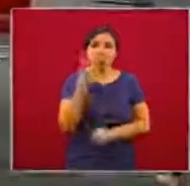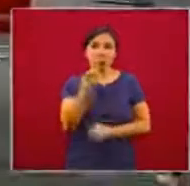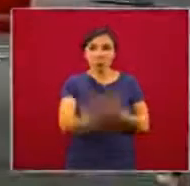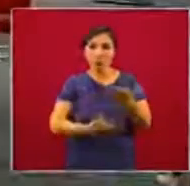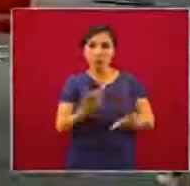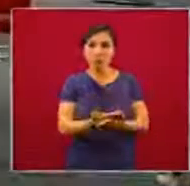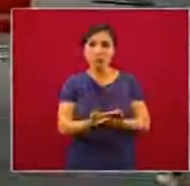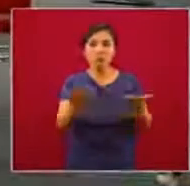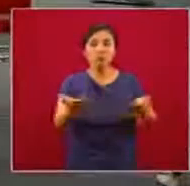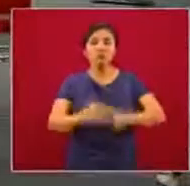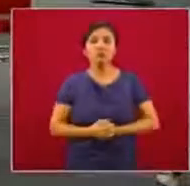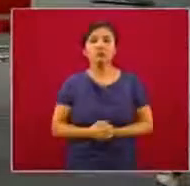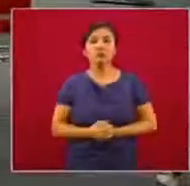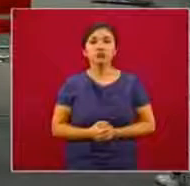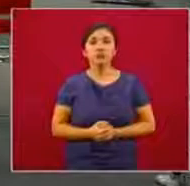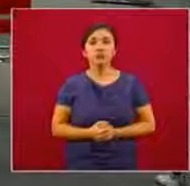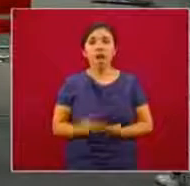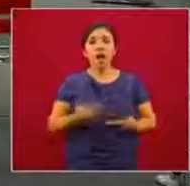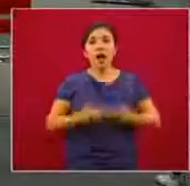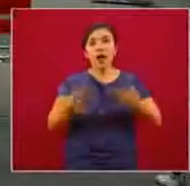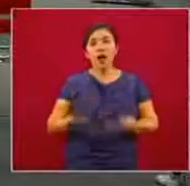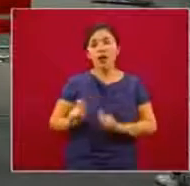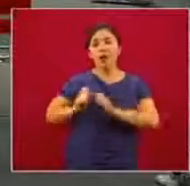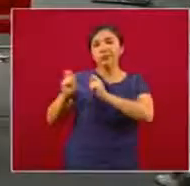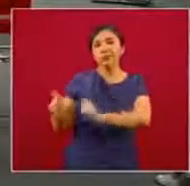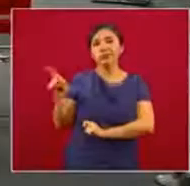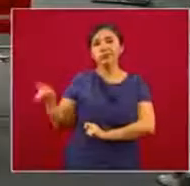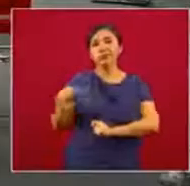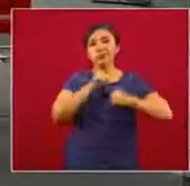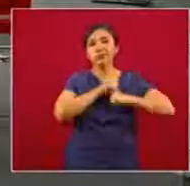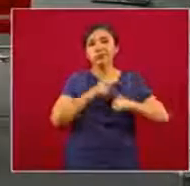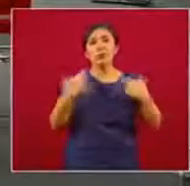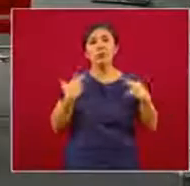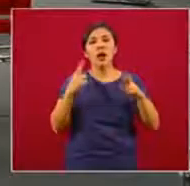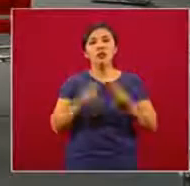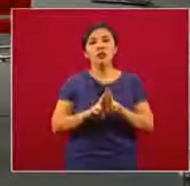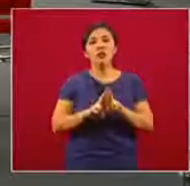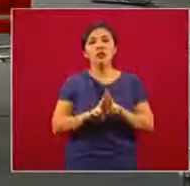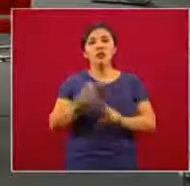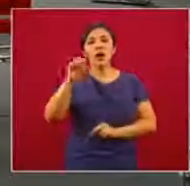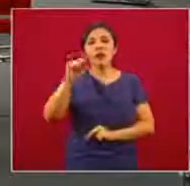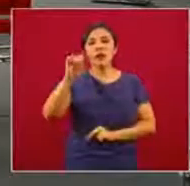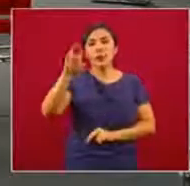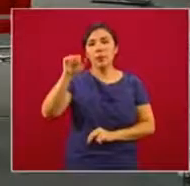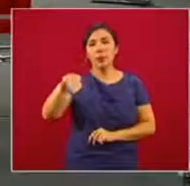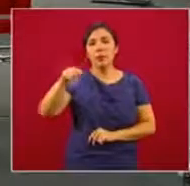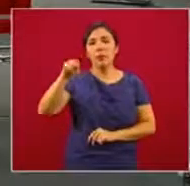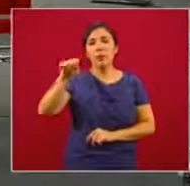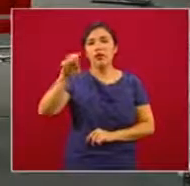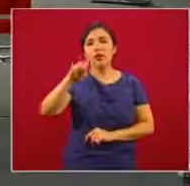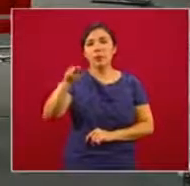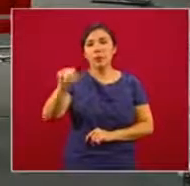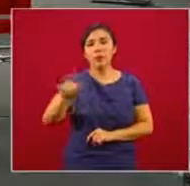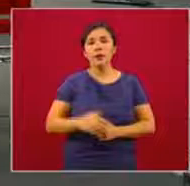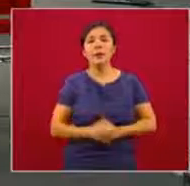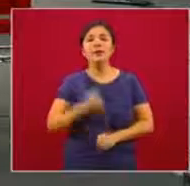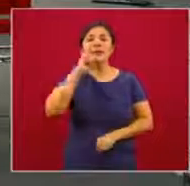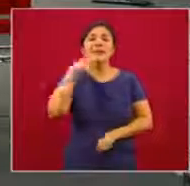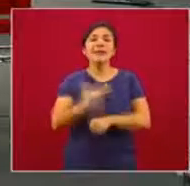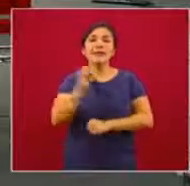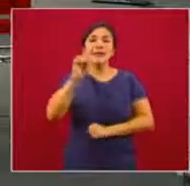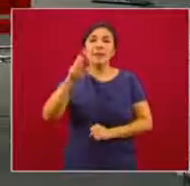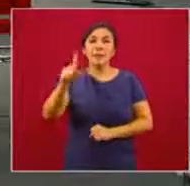Guerrero, 50%. That'll be the technical briefing. Now we are giving the floor to Esteban